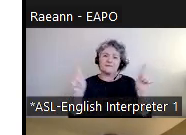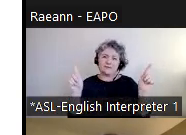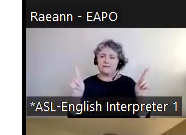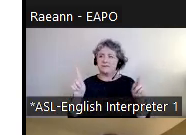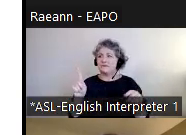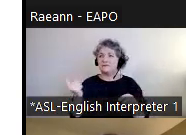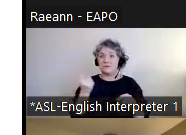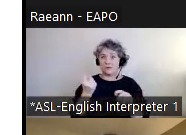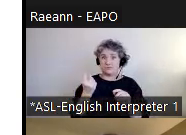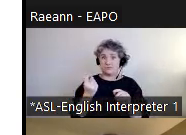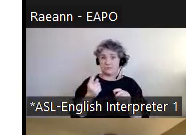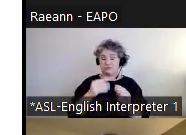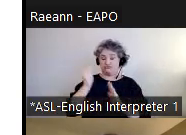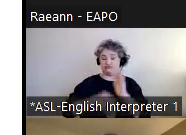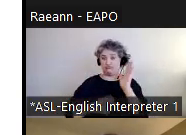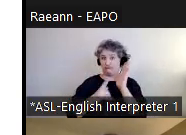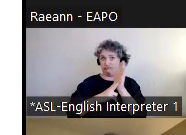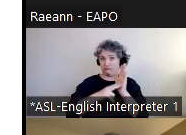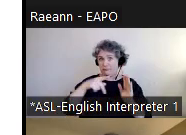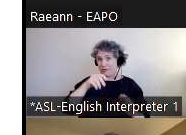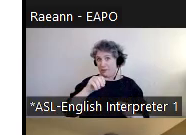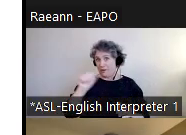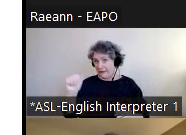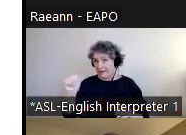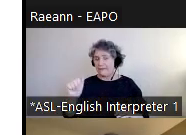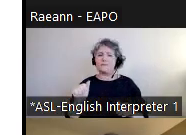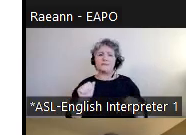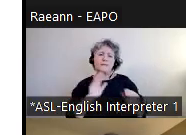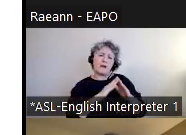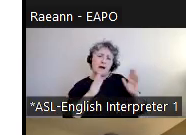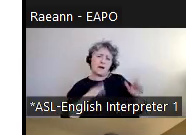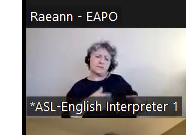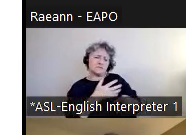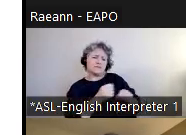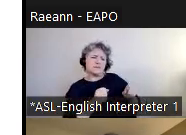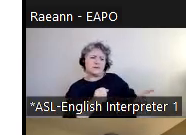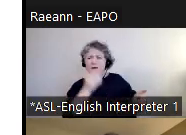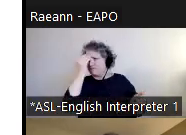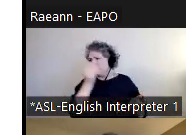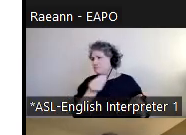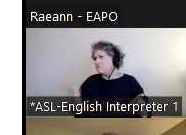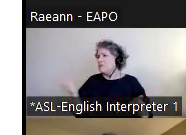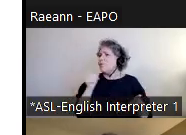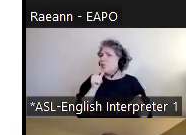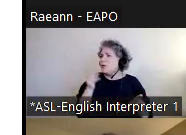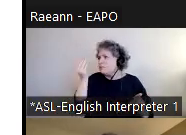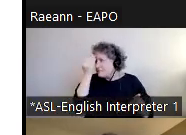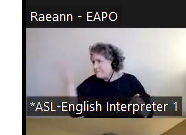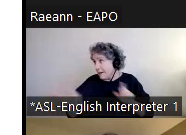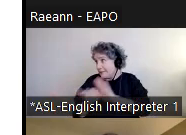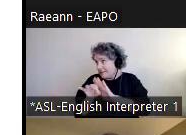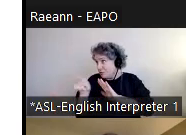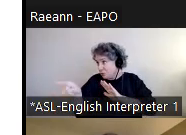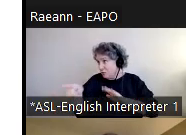attorney should have it in a safe place in their house, but they should probably let their attorneys know it exists and where it's being stored so they